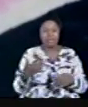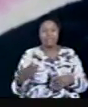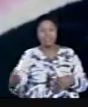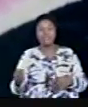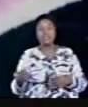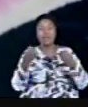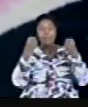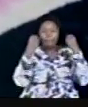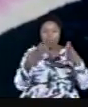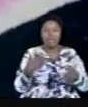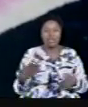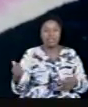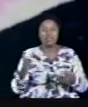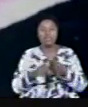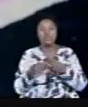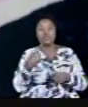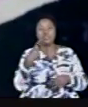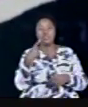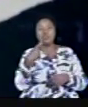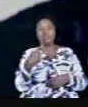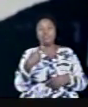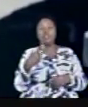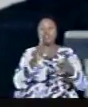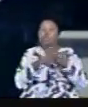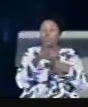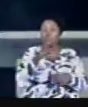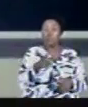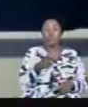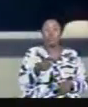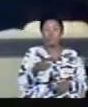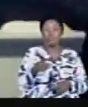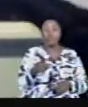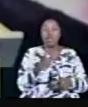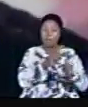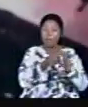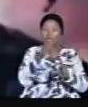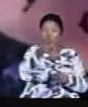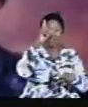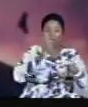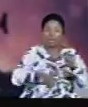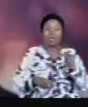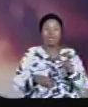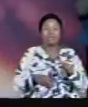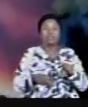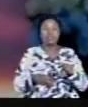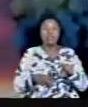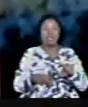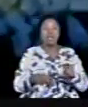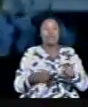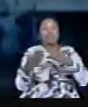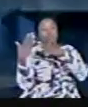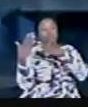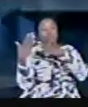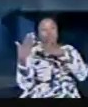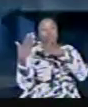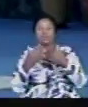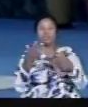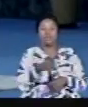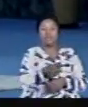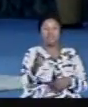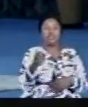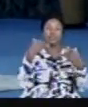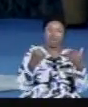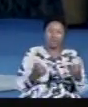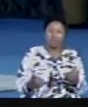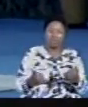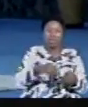many things to say unto you, but ye cannot bear them now, because the Holy Ghost had not